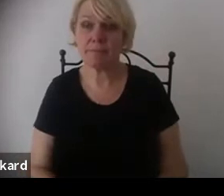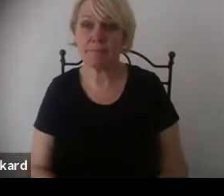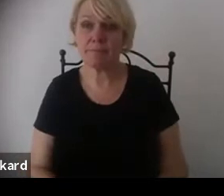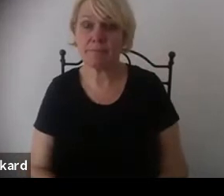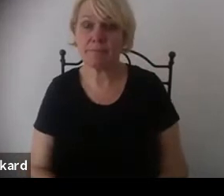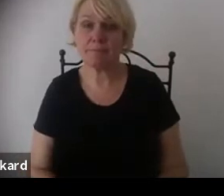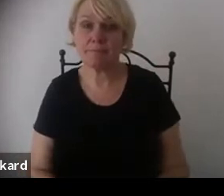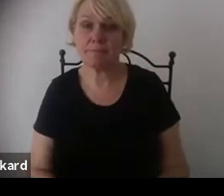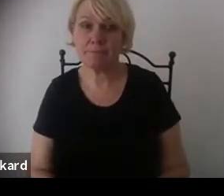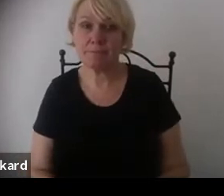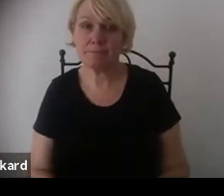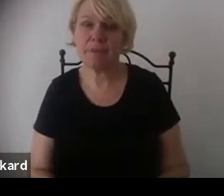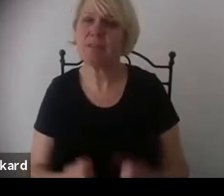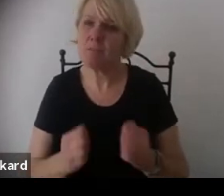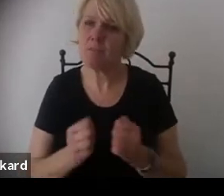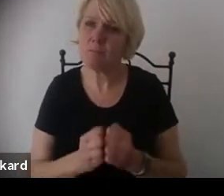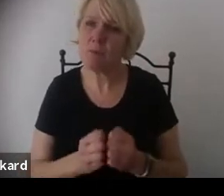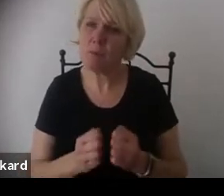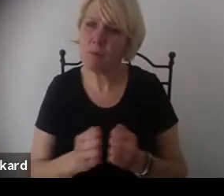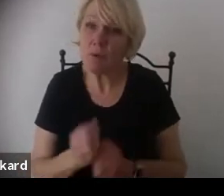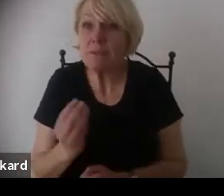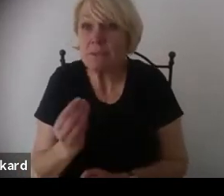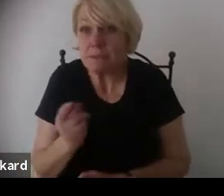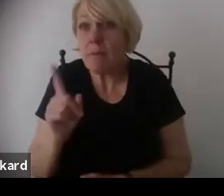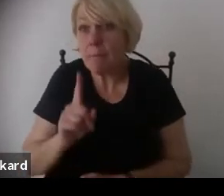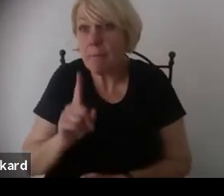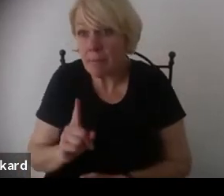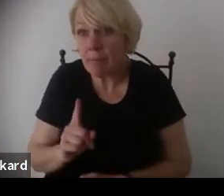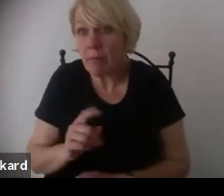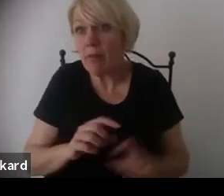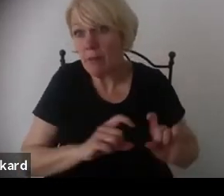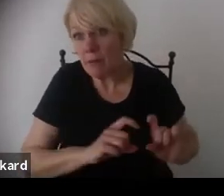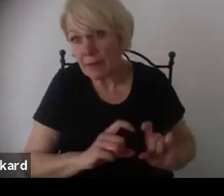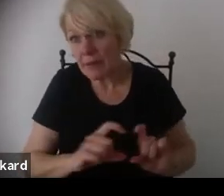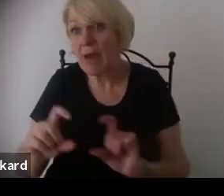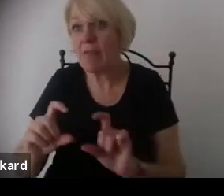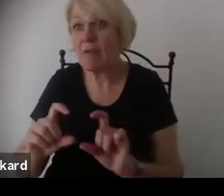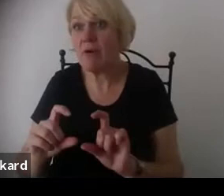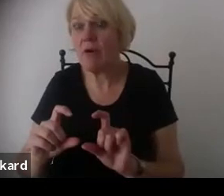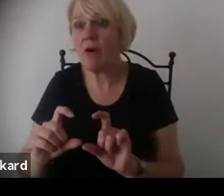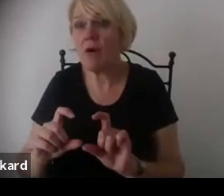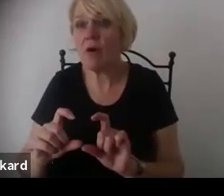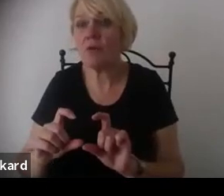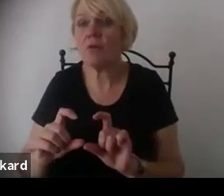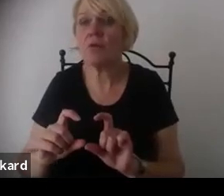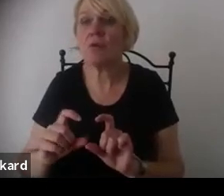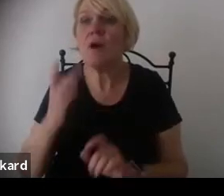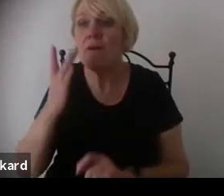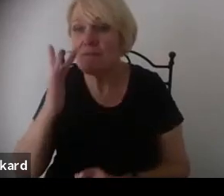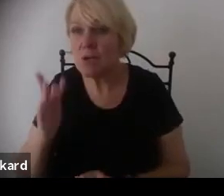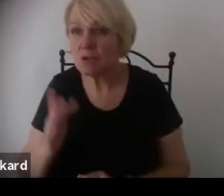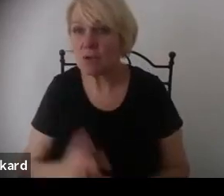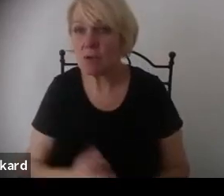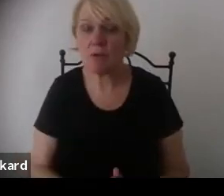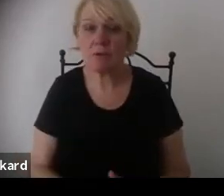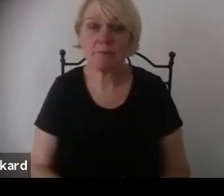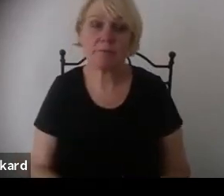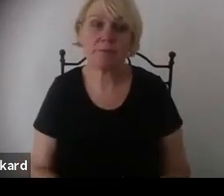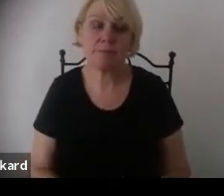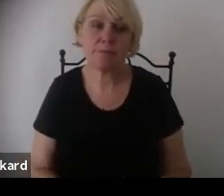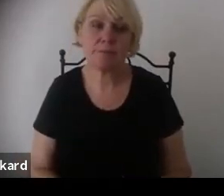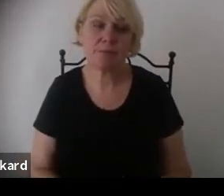It will be appropriate for some people to continue with that way of communicating. Some people who use our services actually